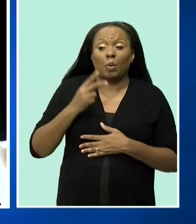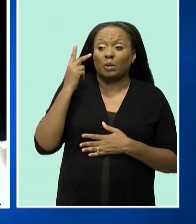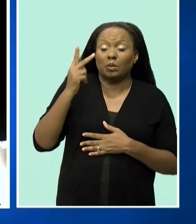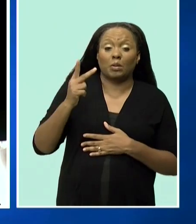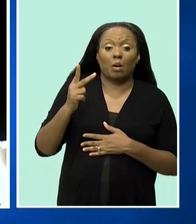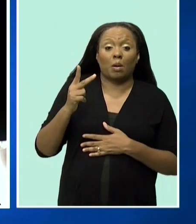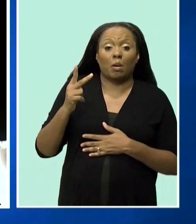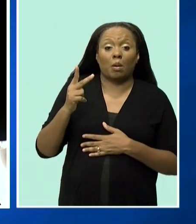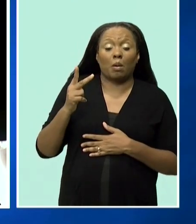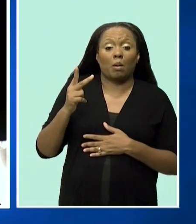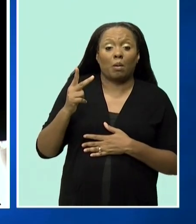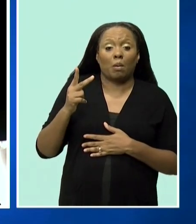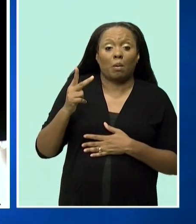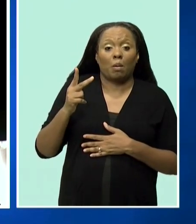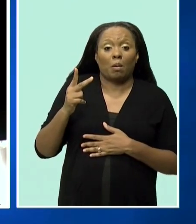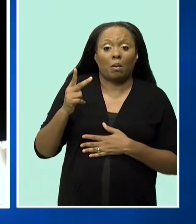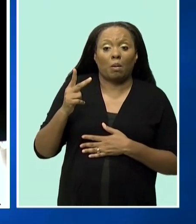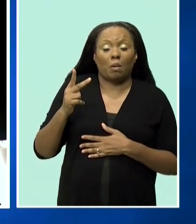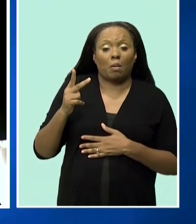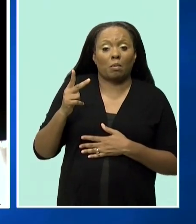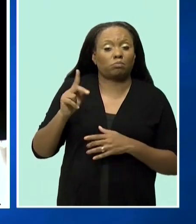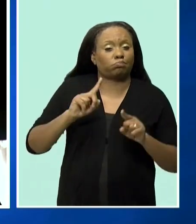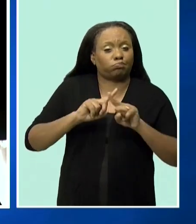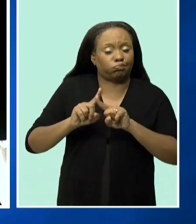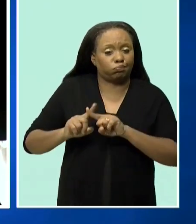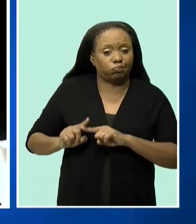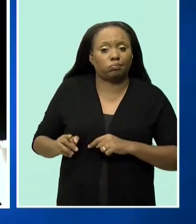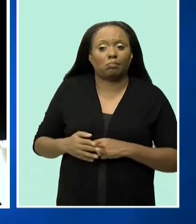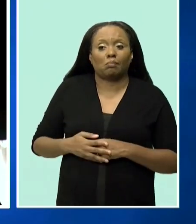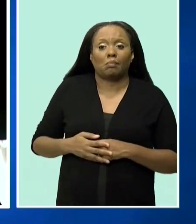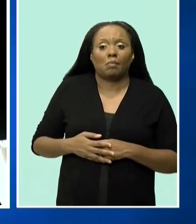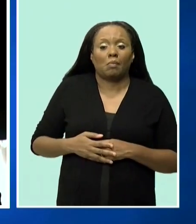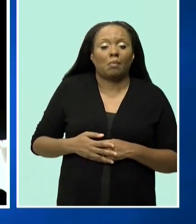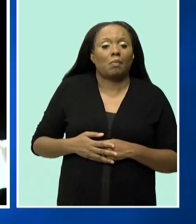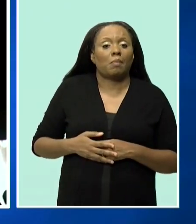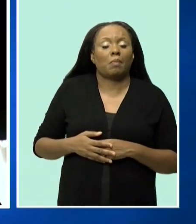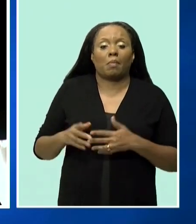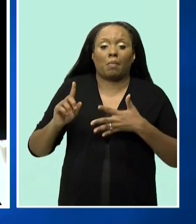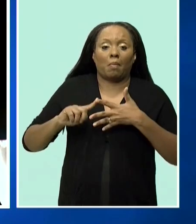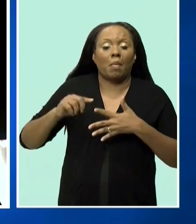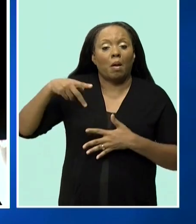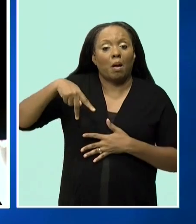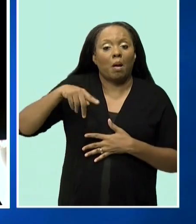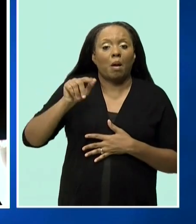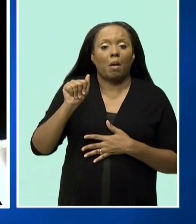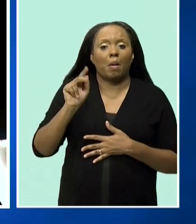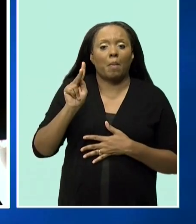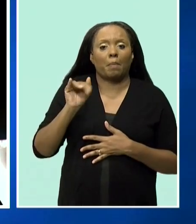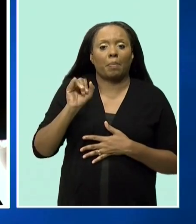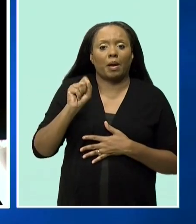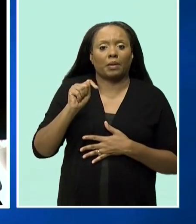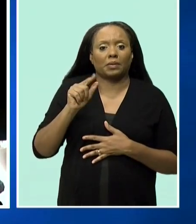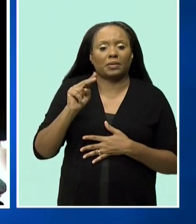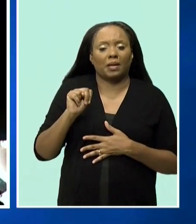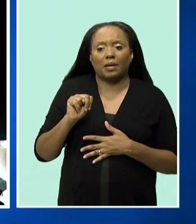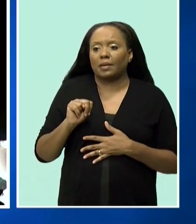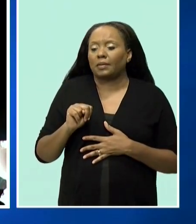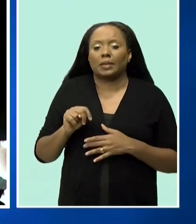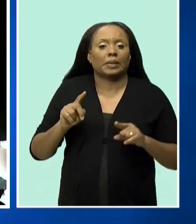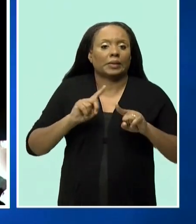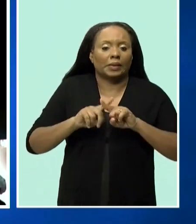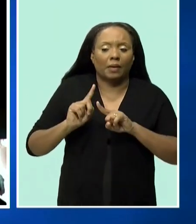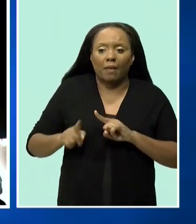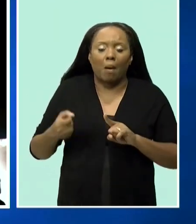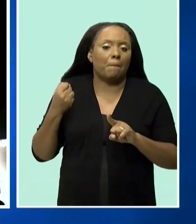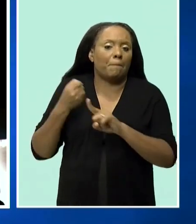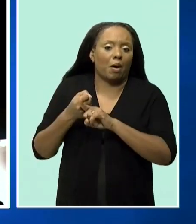in recent months of an apocalyptic nature is too much for us to carry on our own. And if ever the